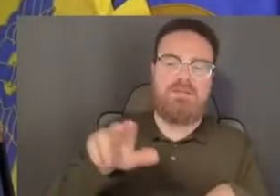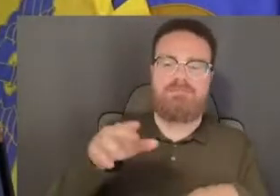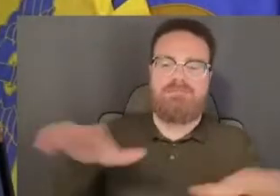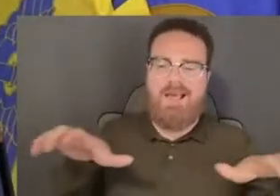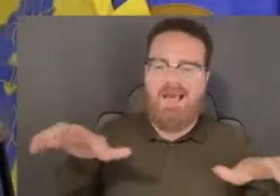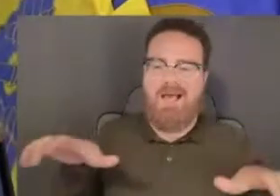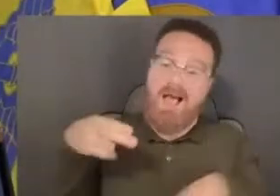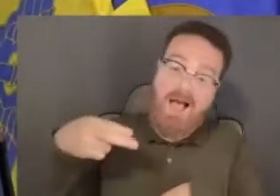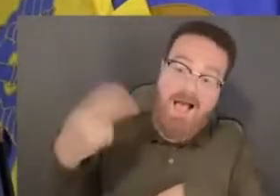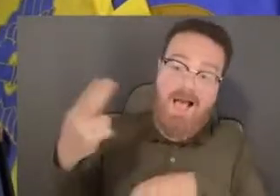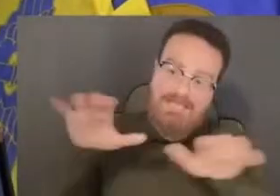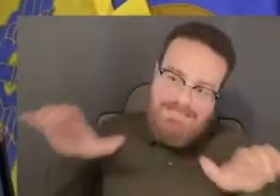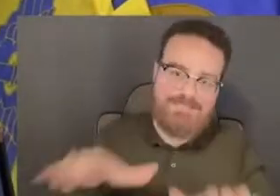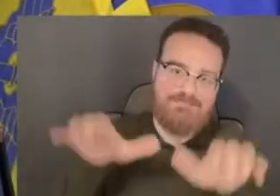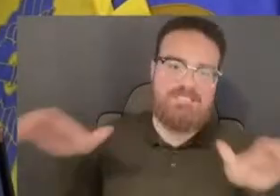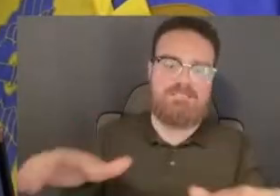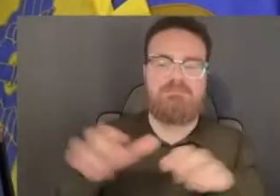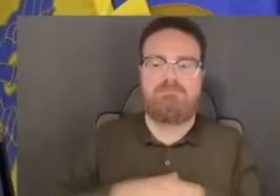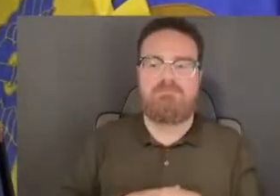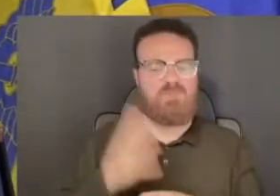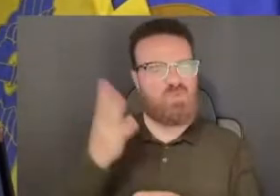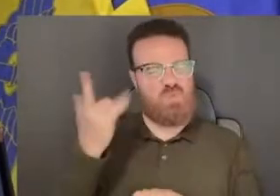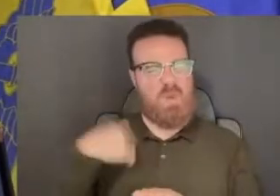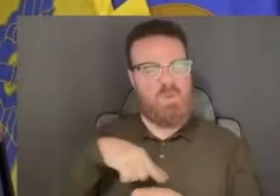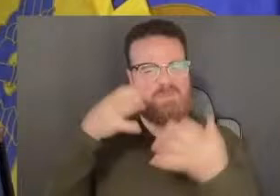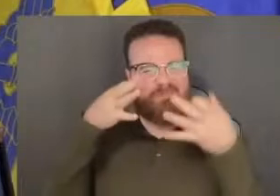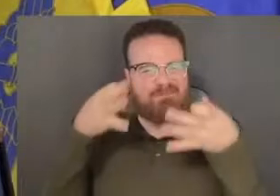are we taking a gamble?